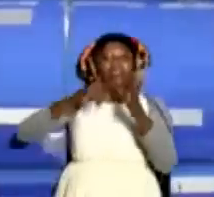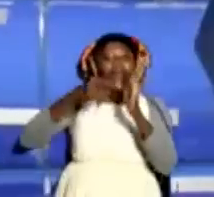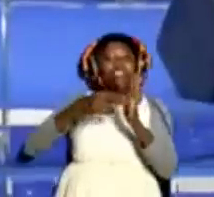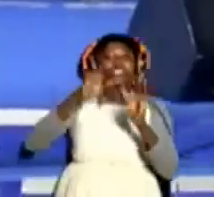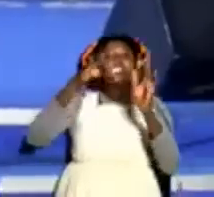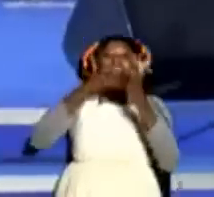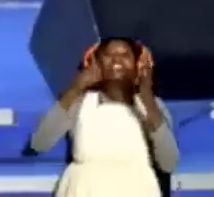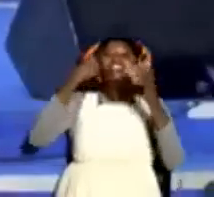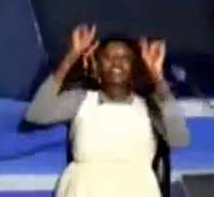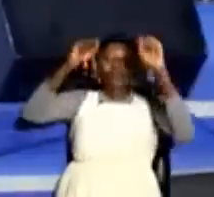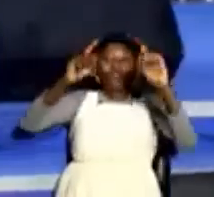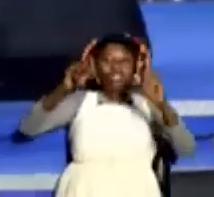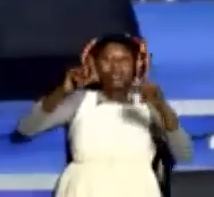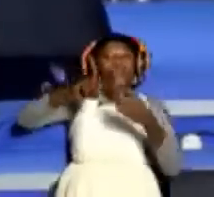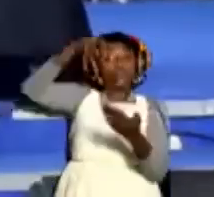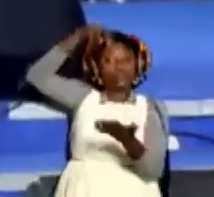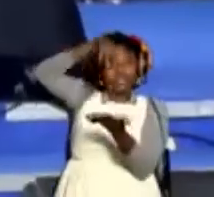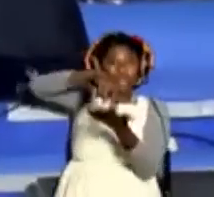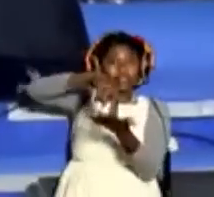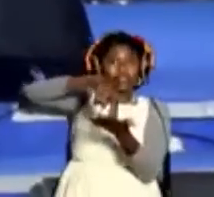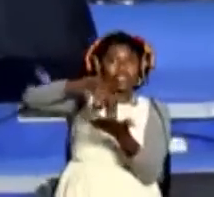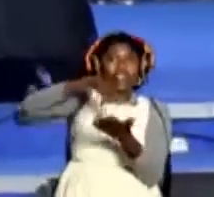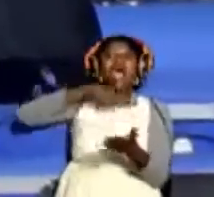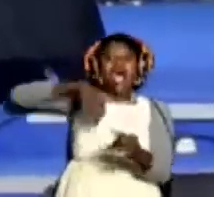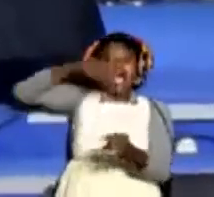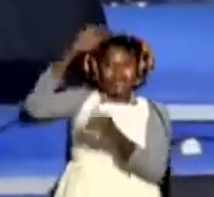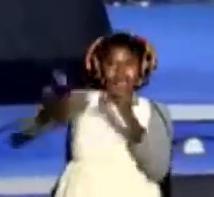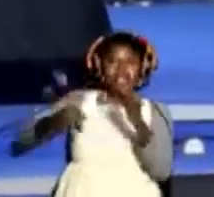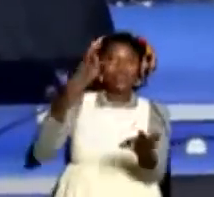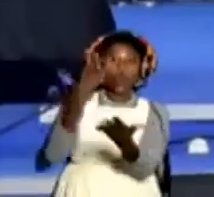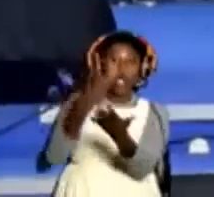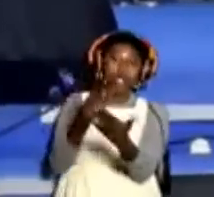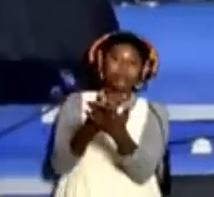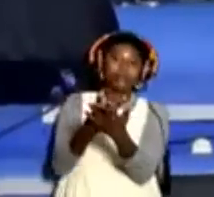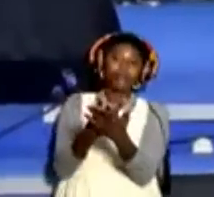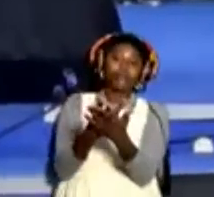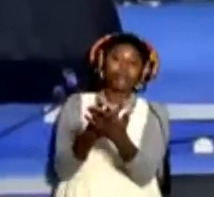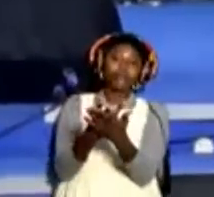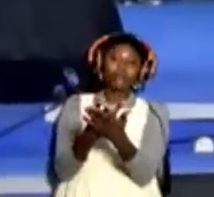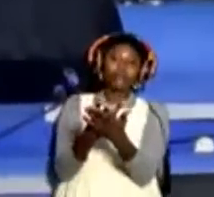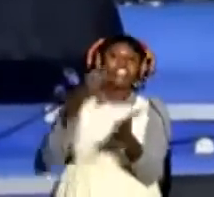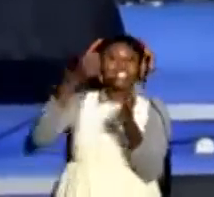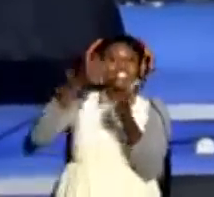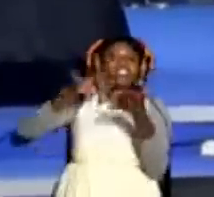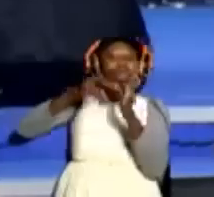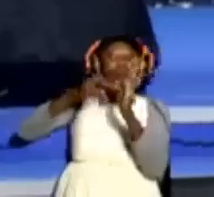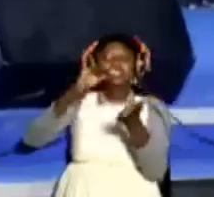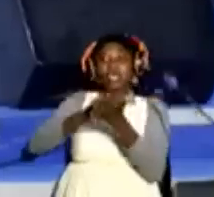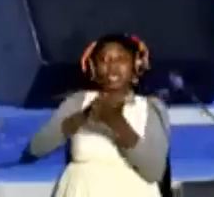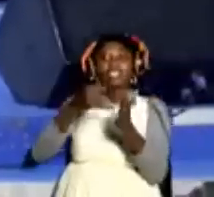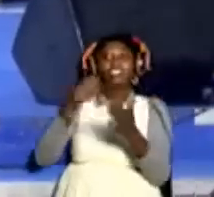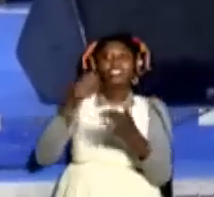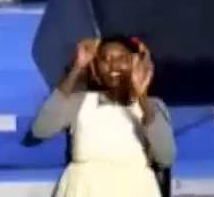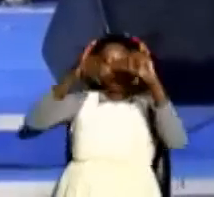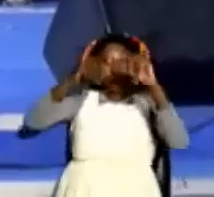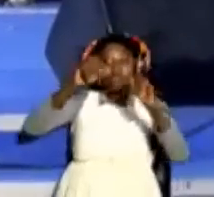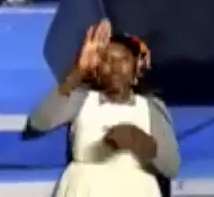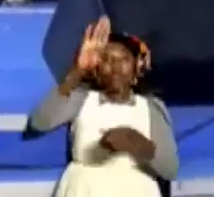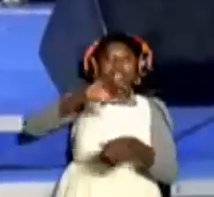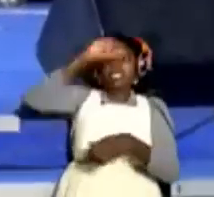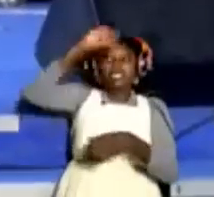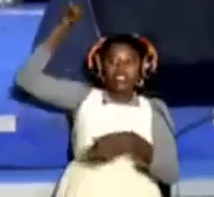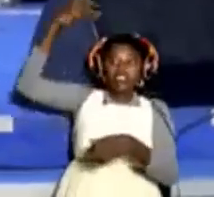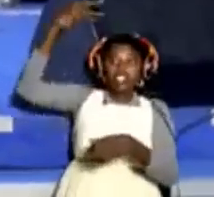is possible to start and end well. It means it is possible by the grace of